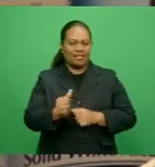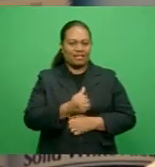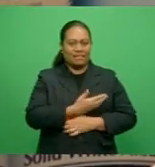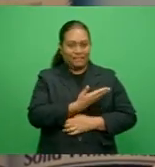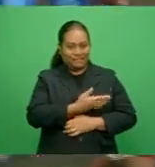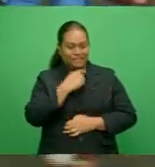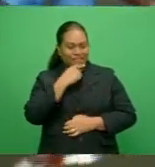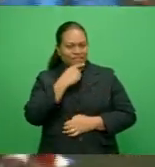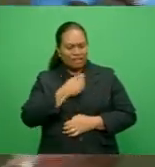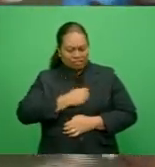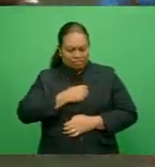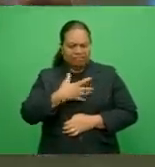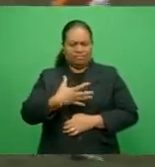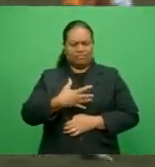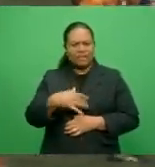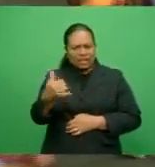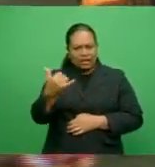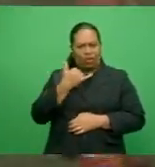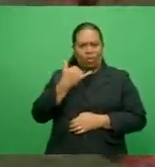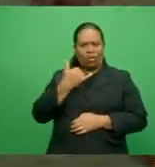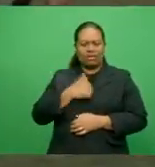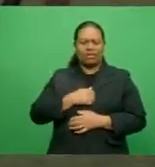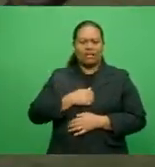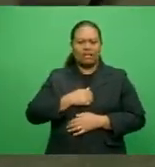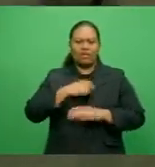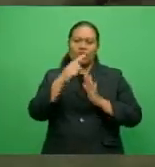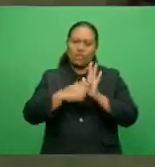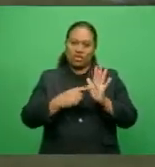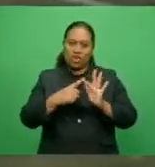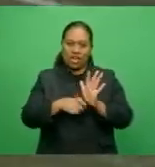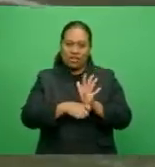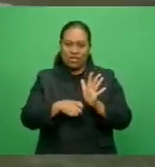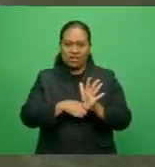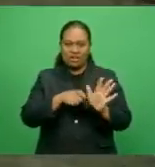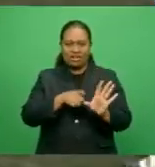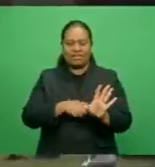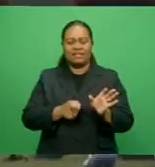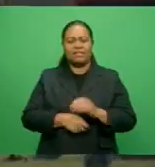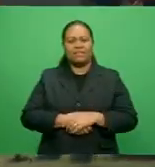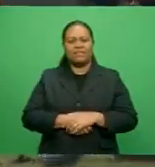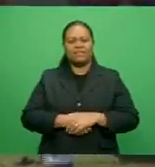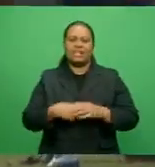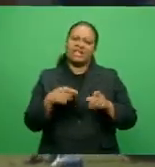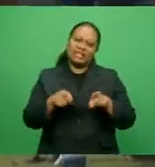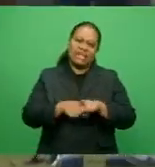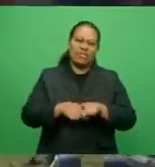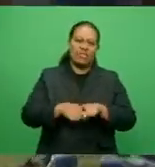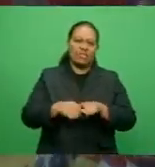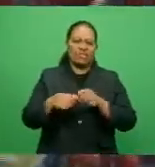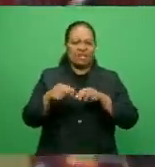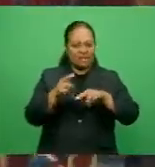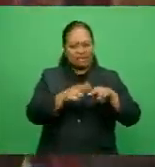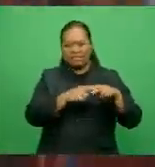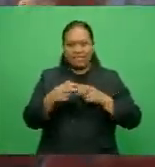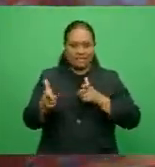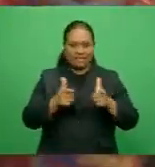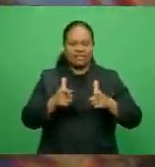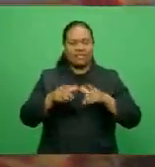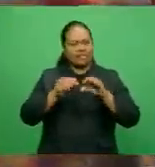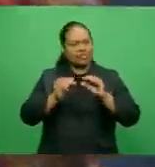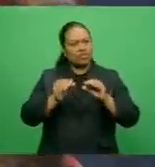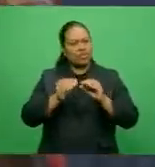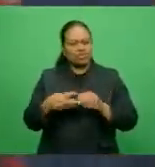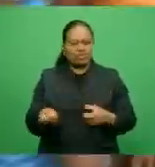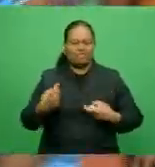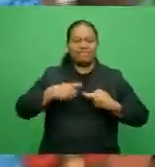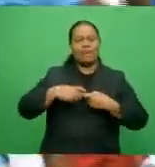got a shock that I got a call from Jerry Toy and be able to try out the Mari 7. So